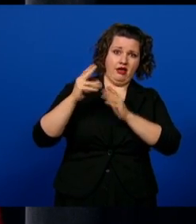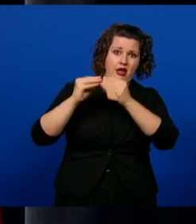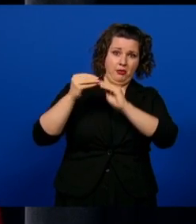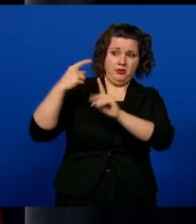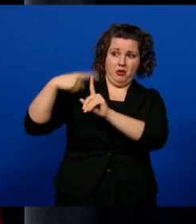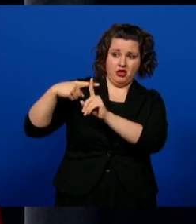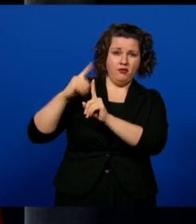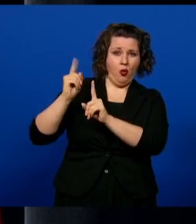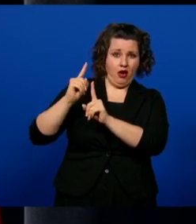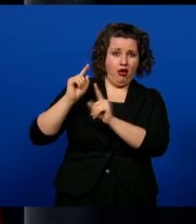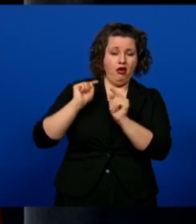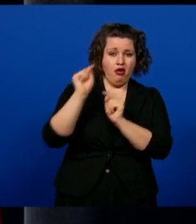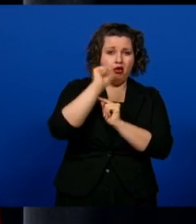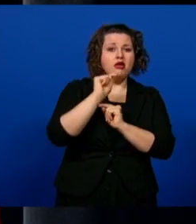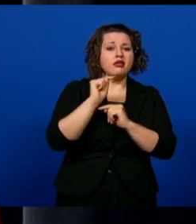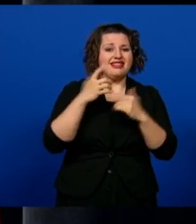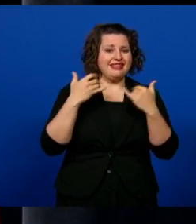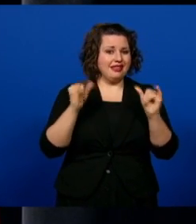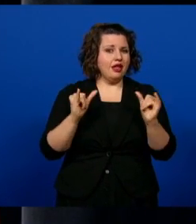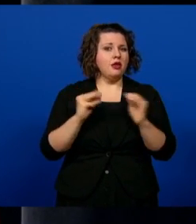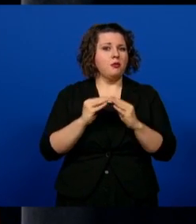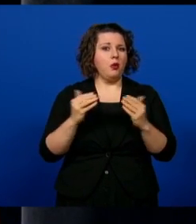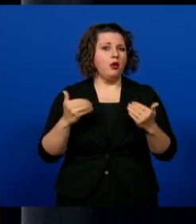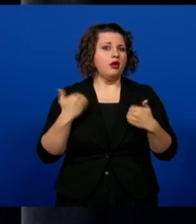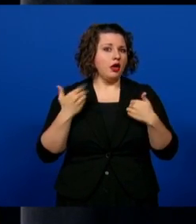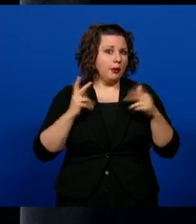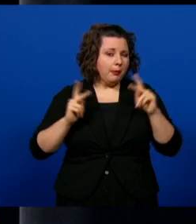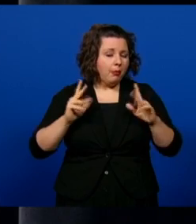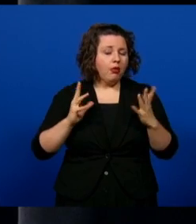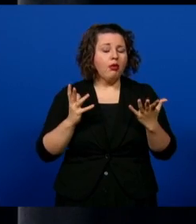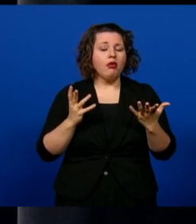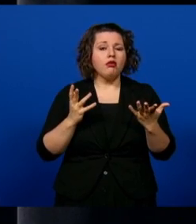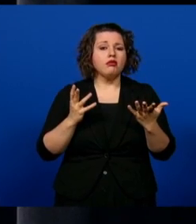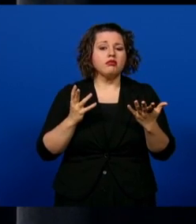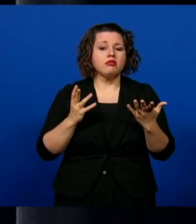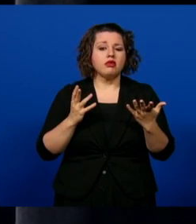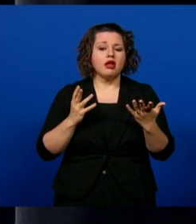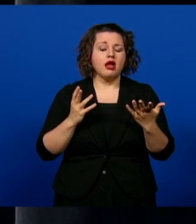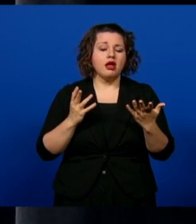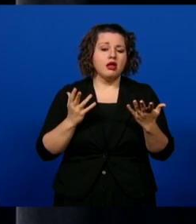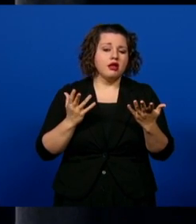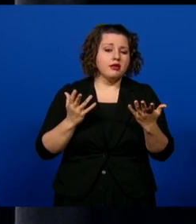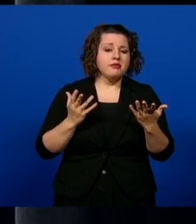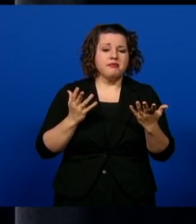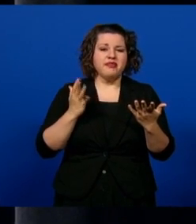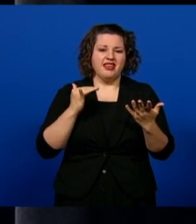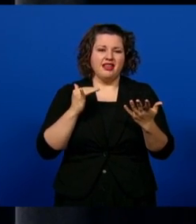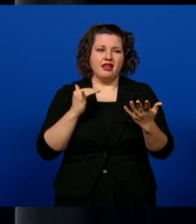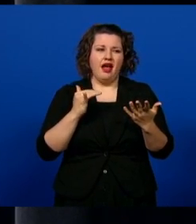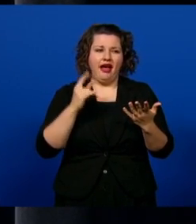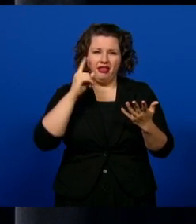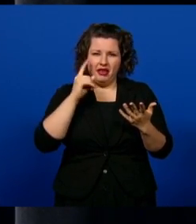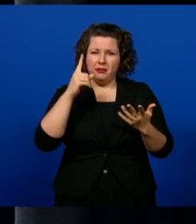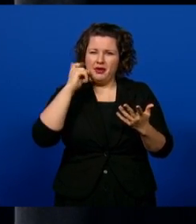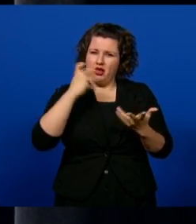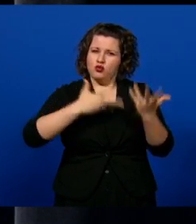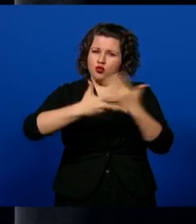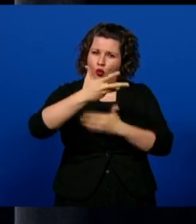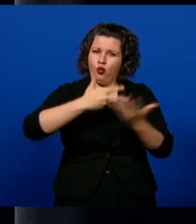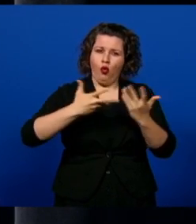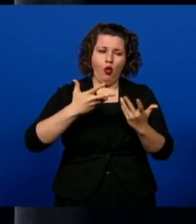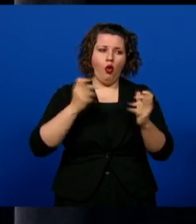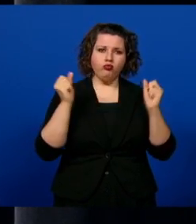are occurring. It's still amongst our younger population. It's based on the social activity, I think, probably